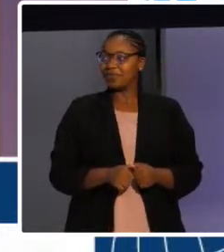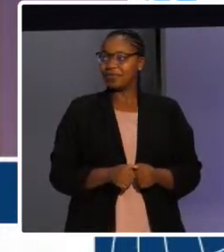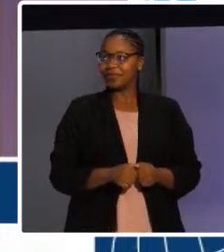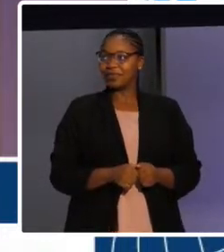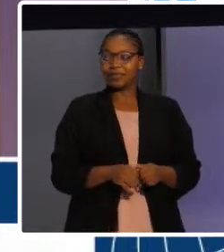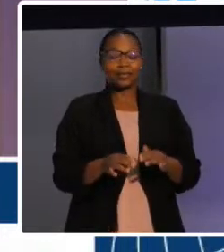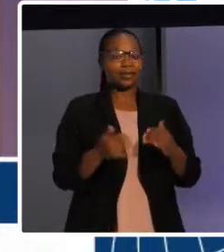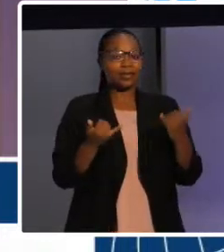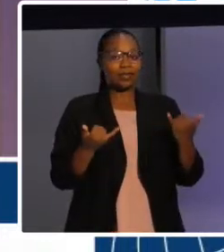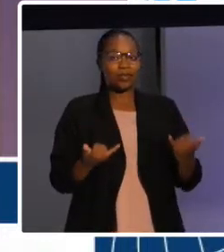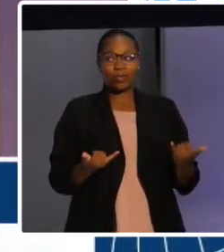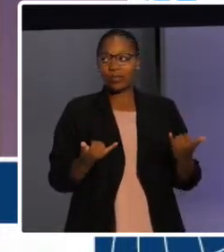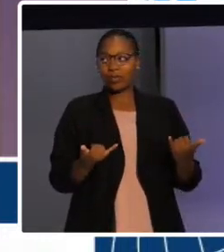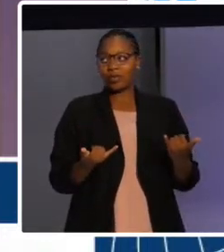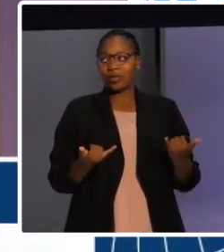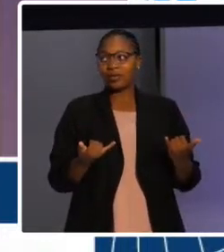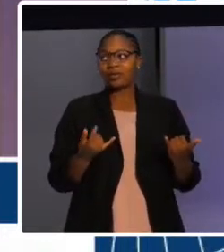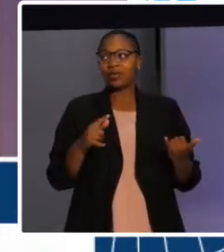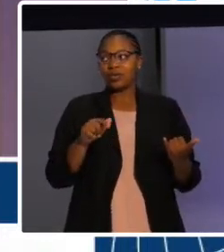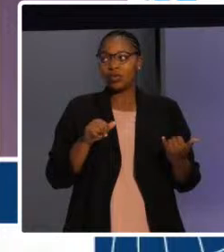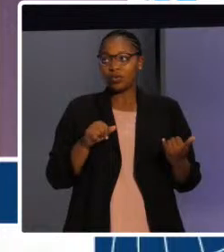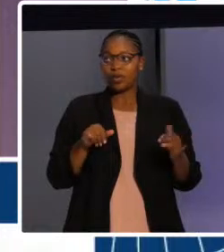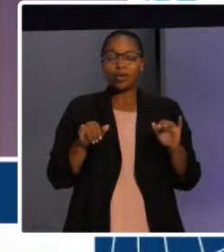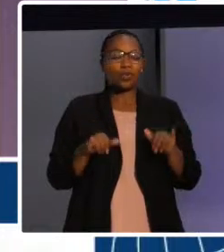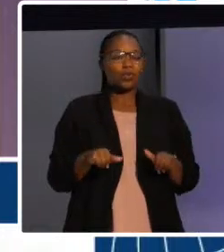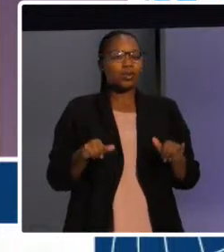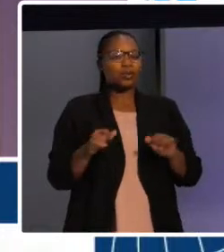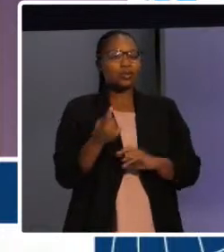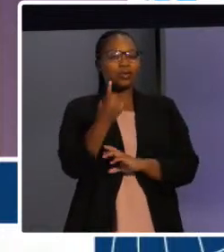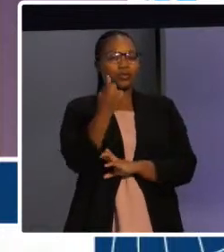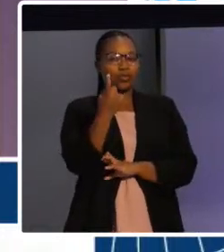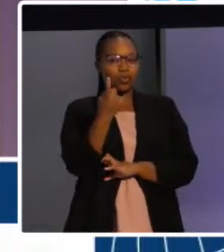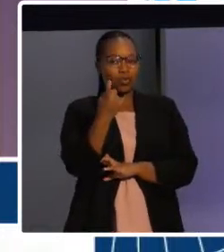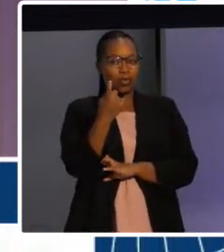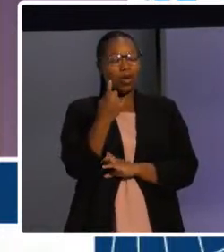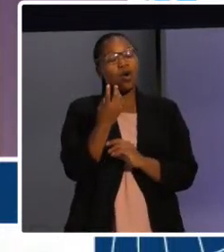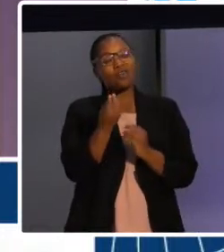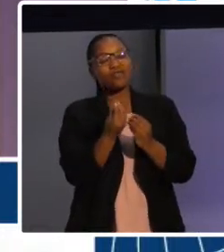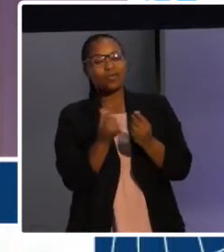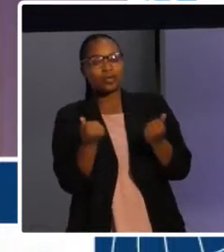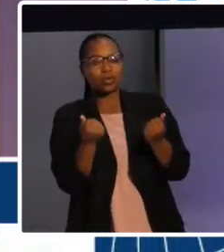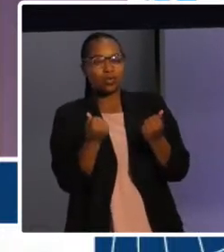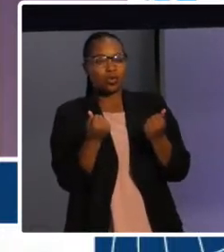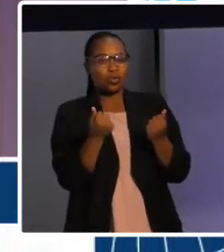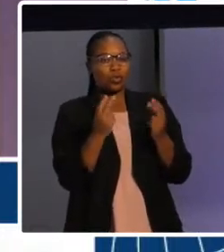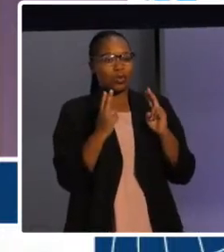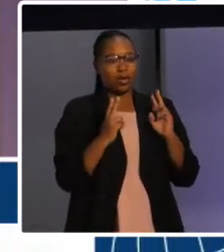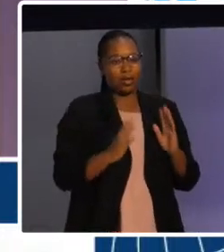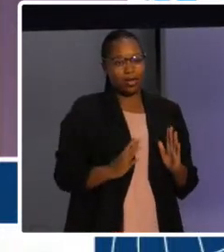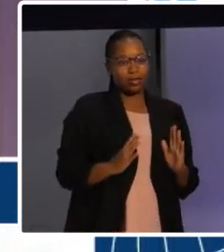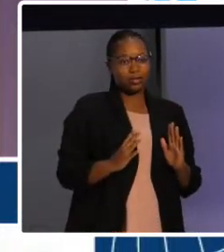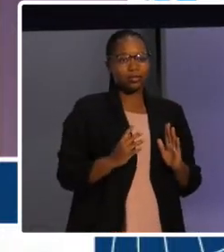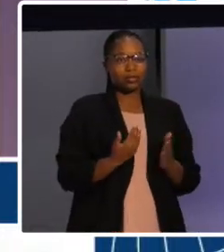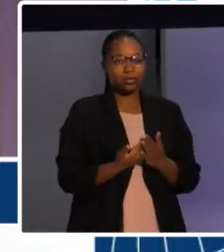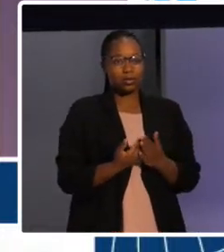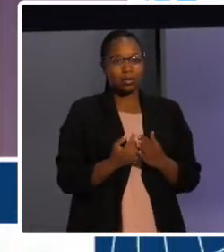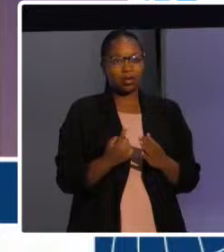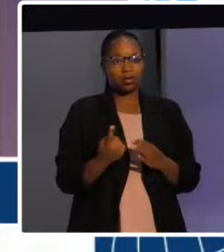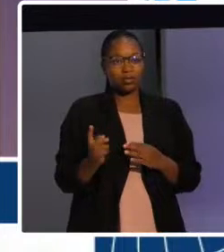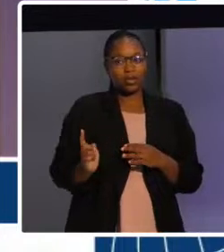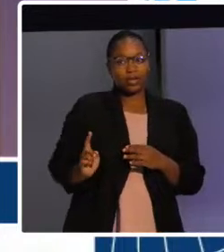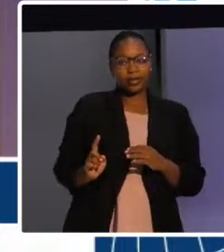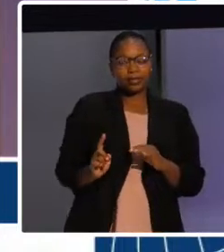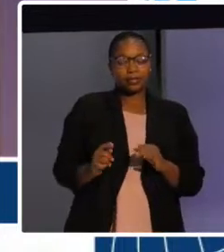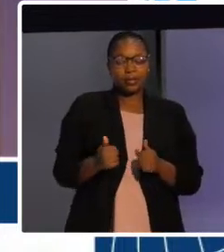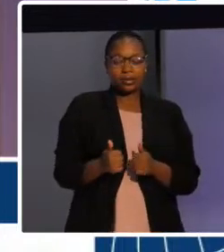Right now, we await one guest, a couple of guests to join the front part, so you